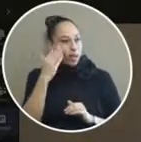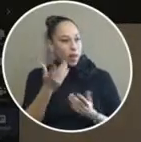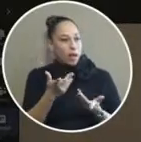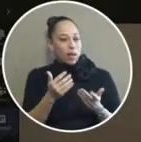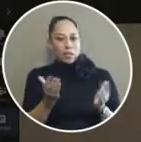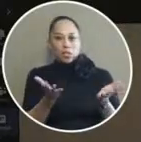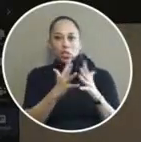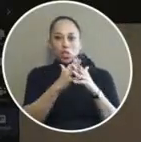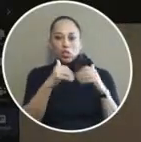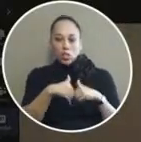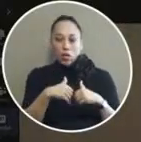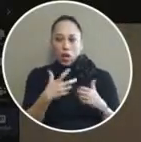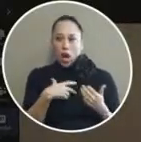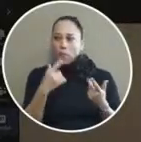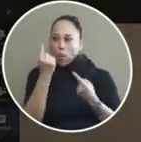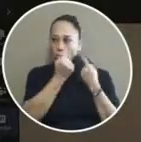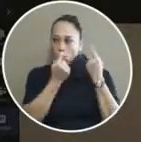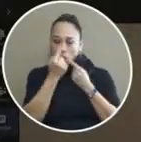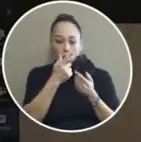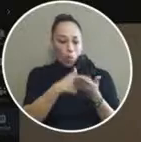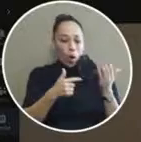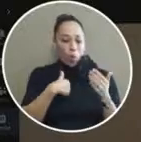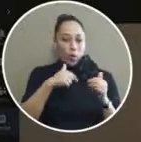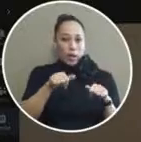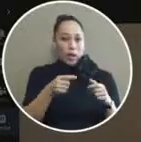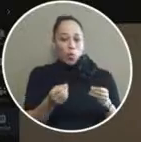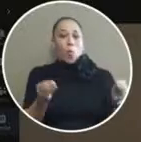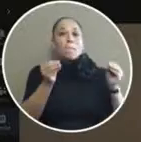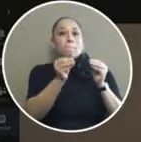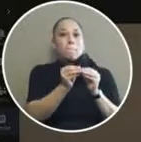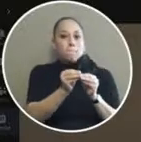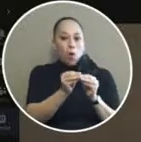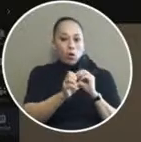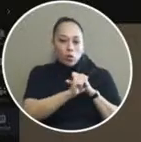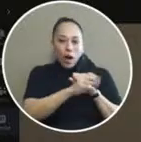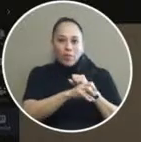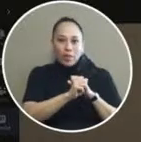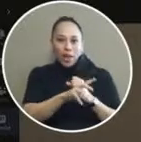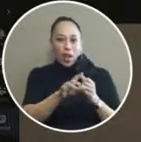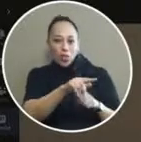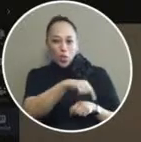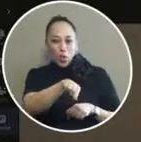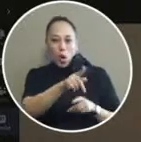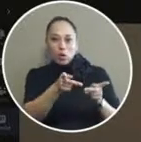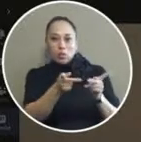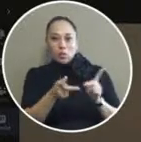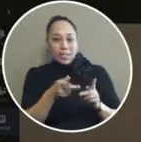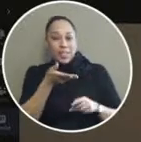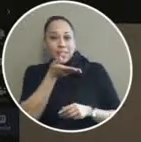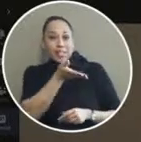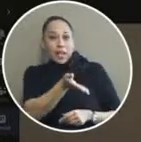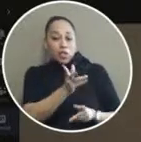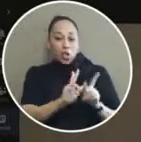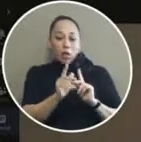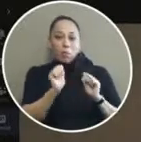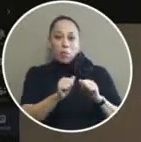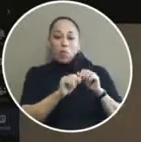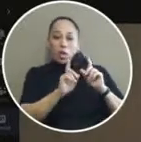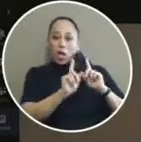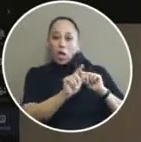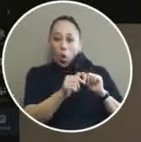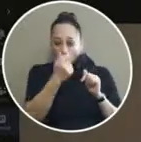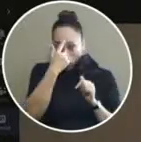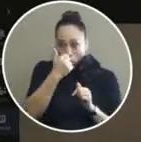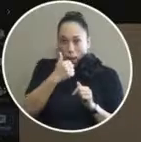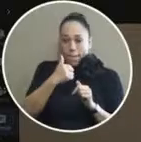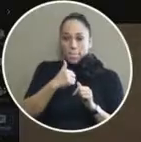I wonder what is it that we can do more to advertise these places that are there, to go and, I guess for